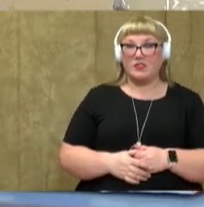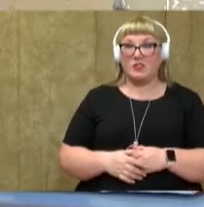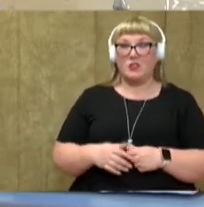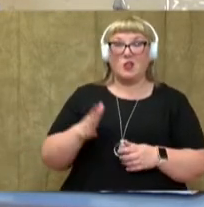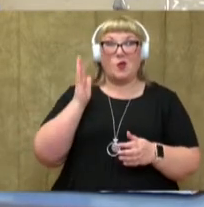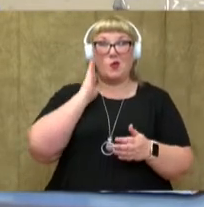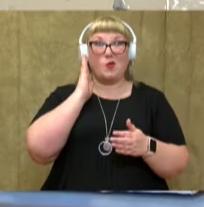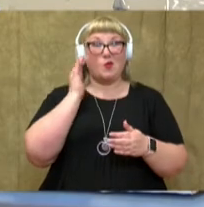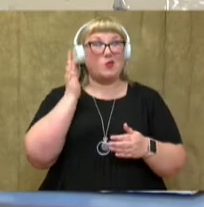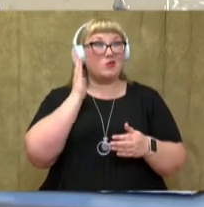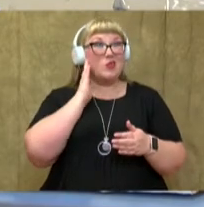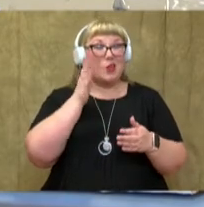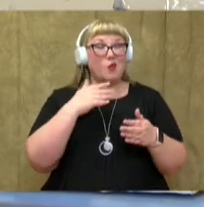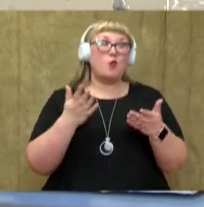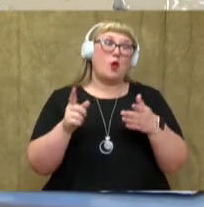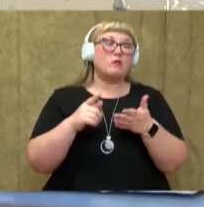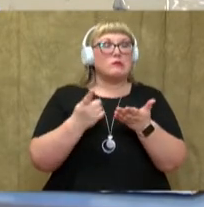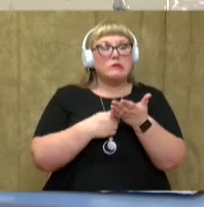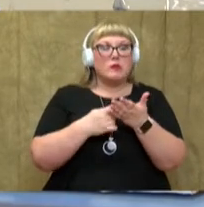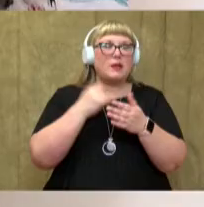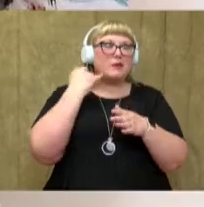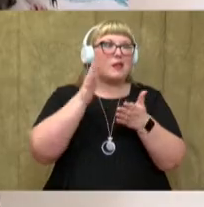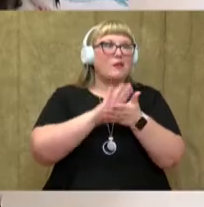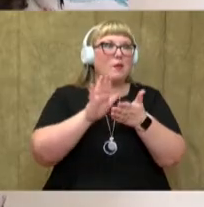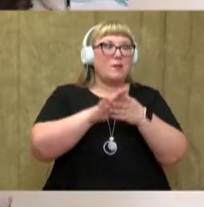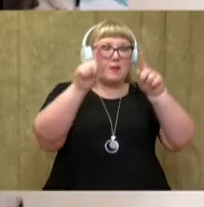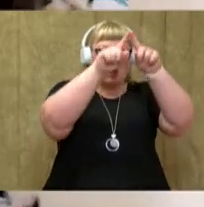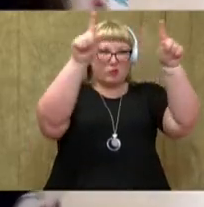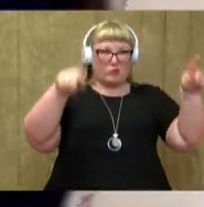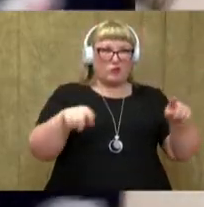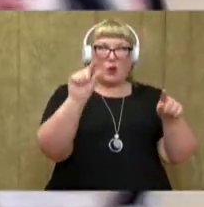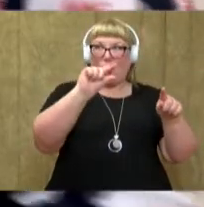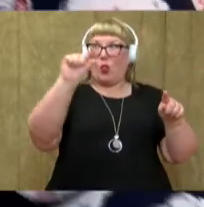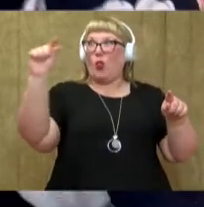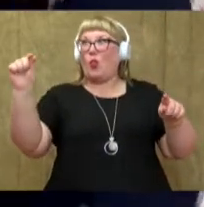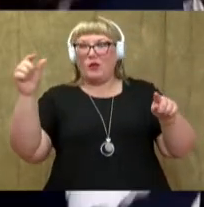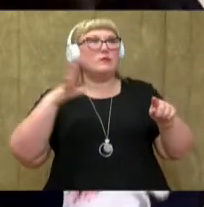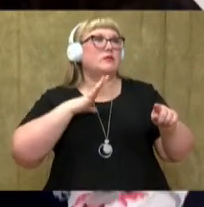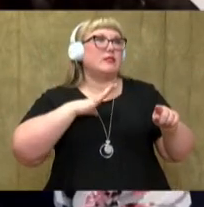deal. If you don't want it to, you can just cut it off.